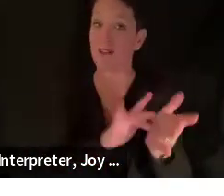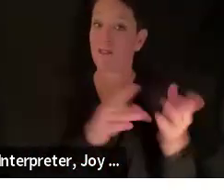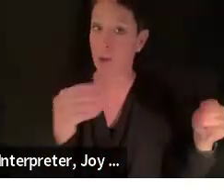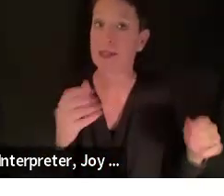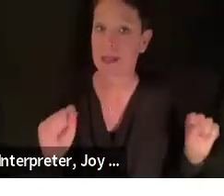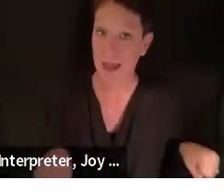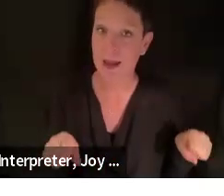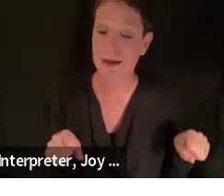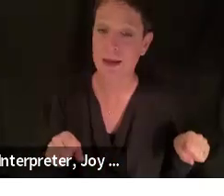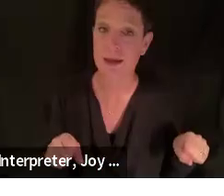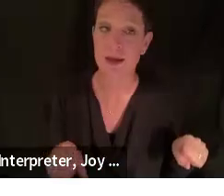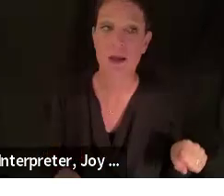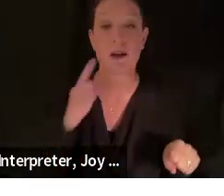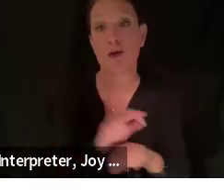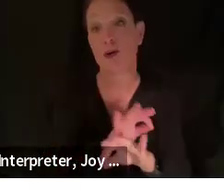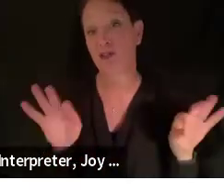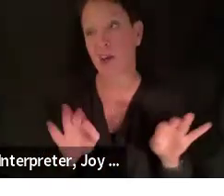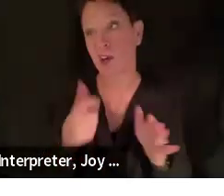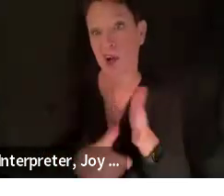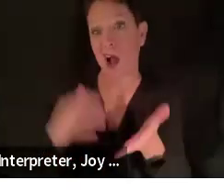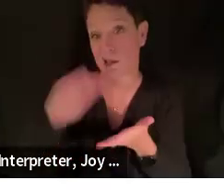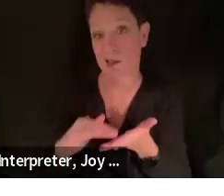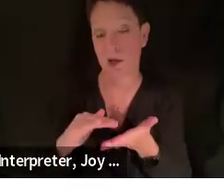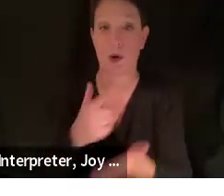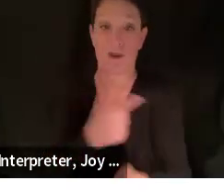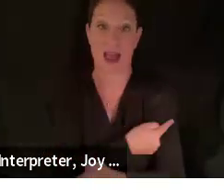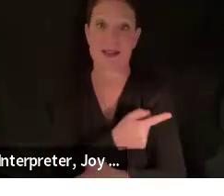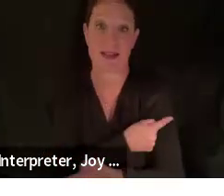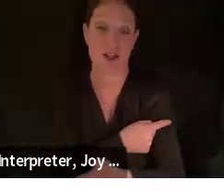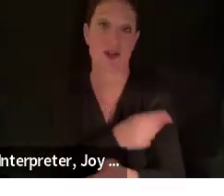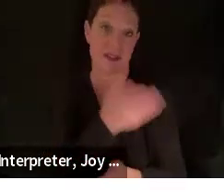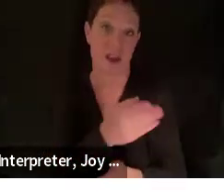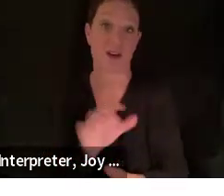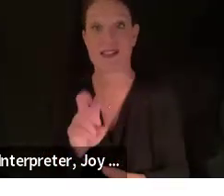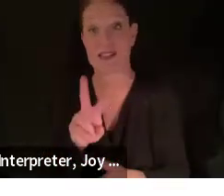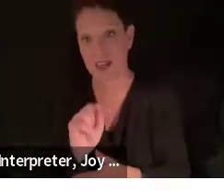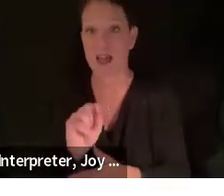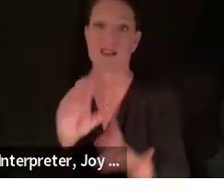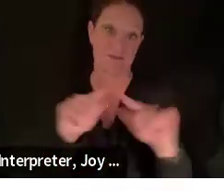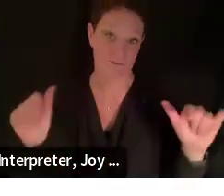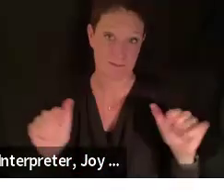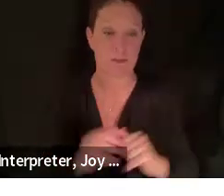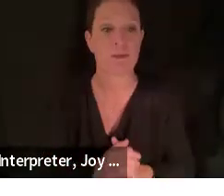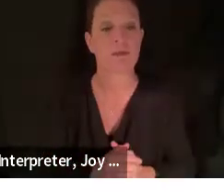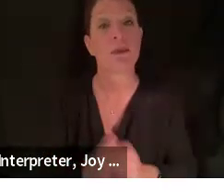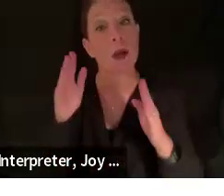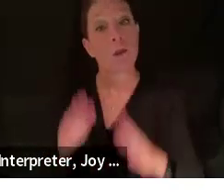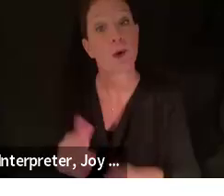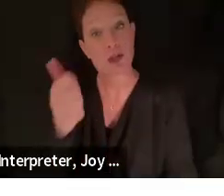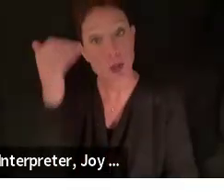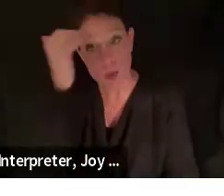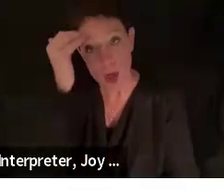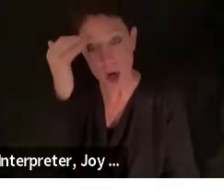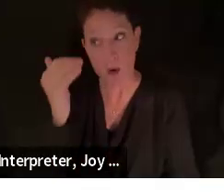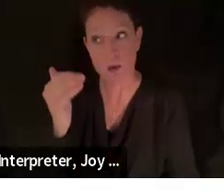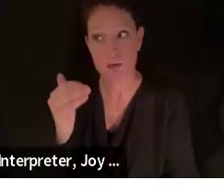for free or low cost vaccinations at the pharmacy. If someone or you don't